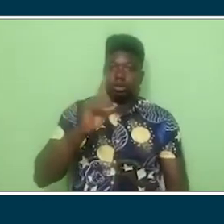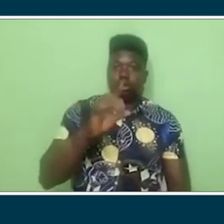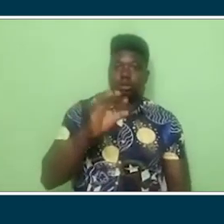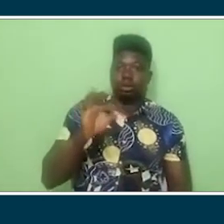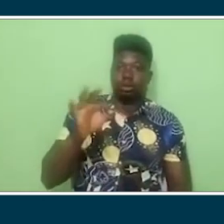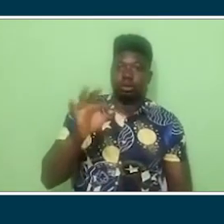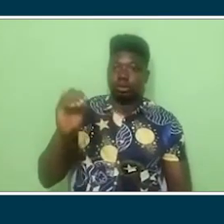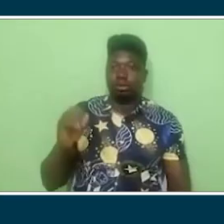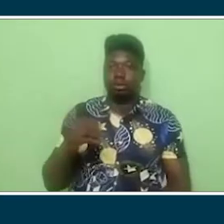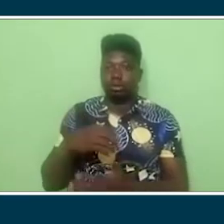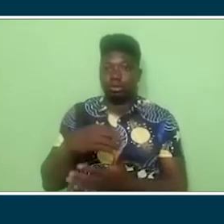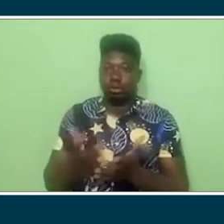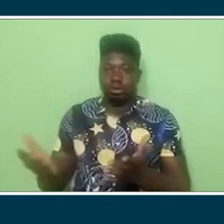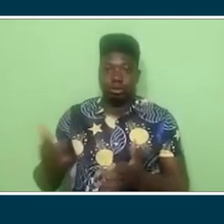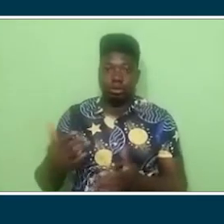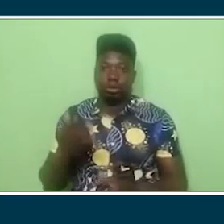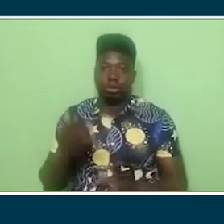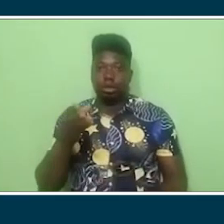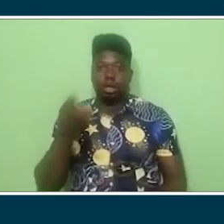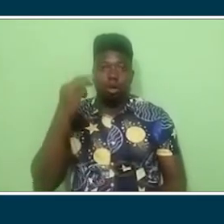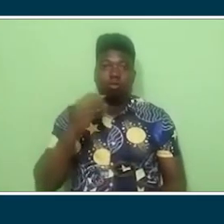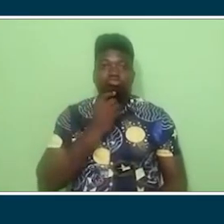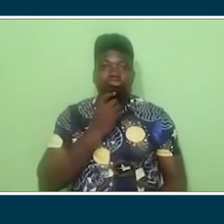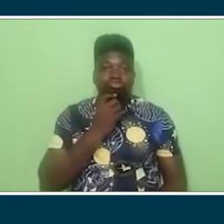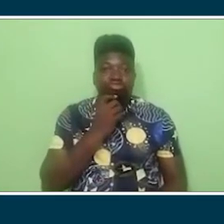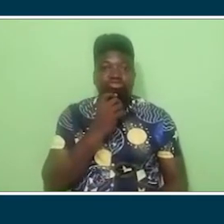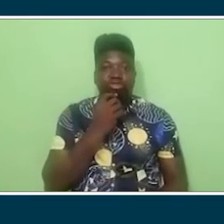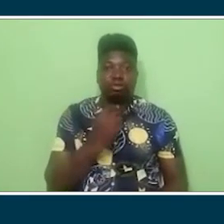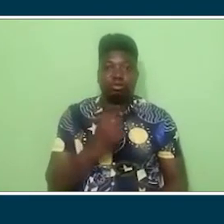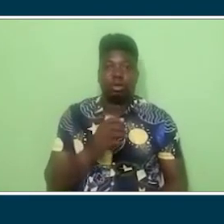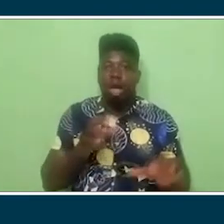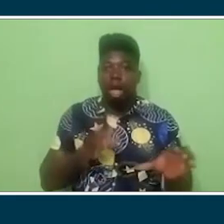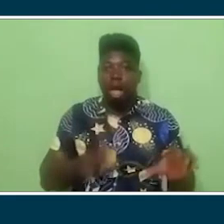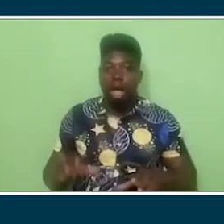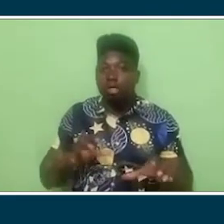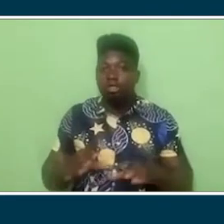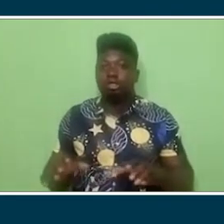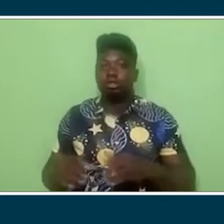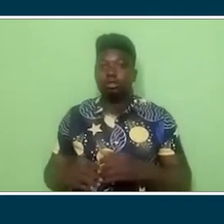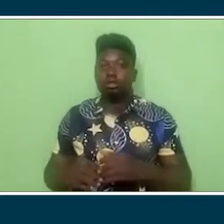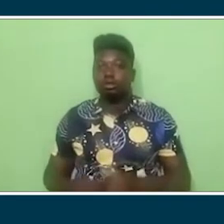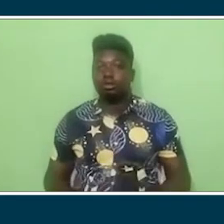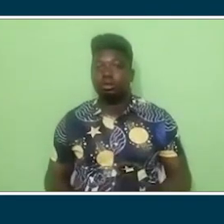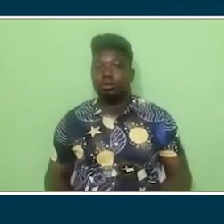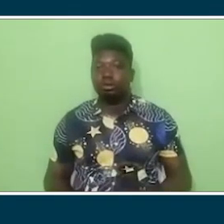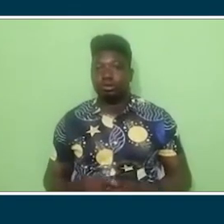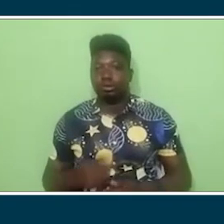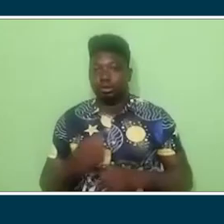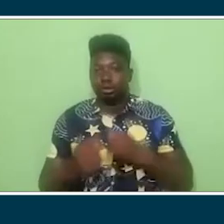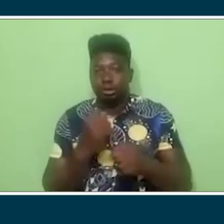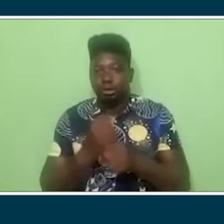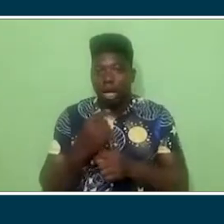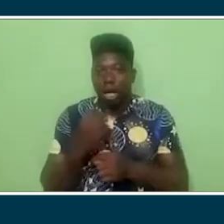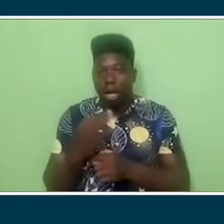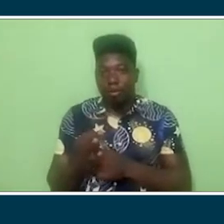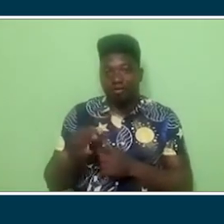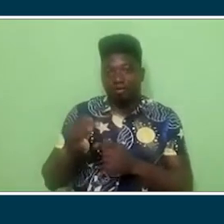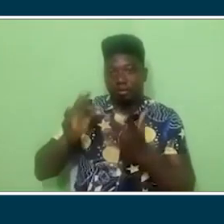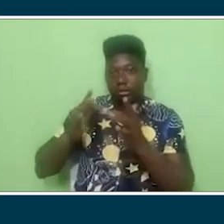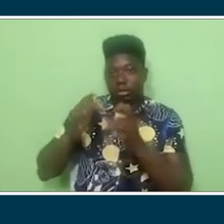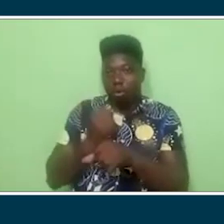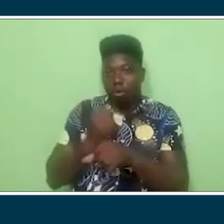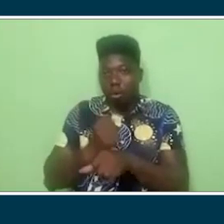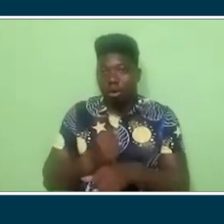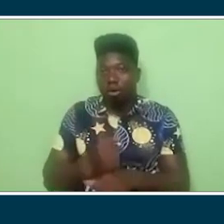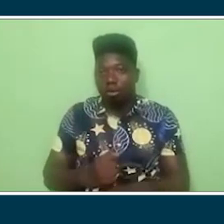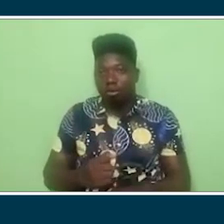series of these actions kind of prior to internet work where, with a lot of dignity and